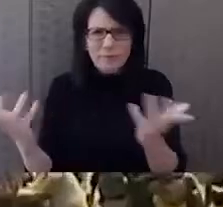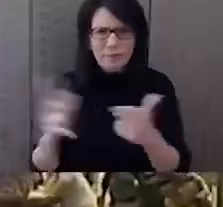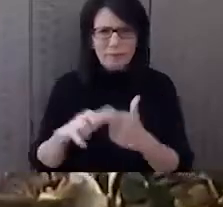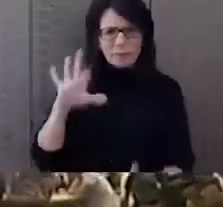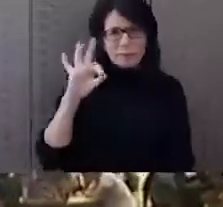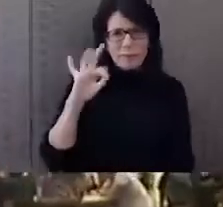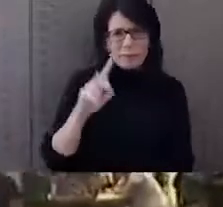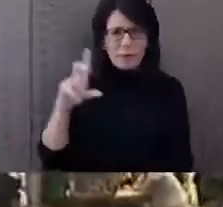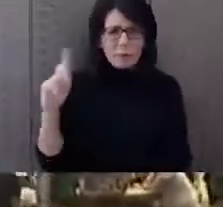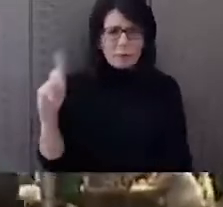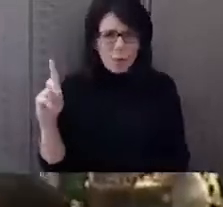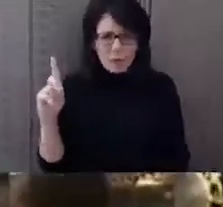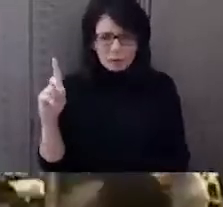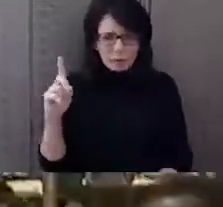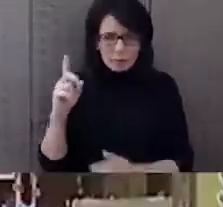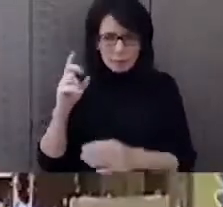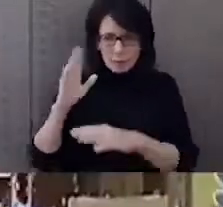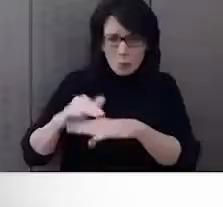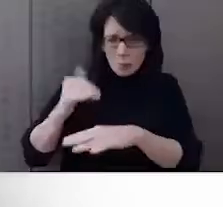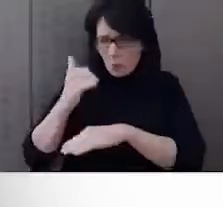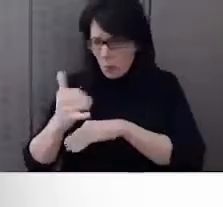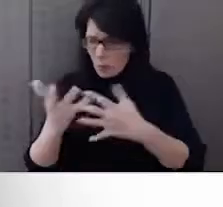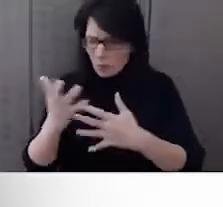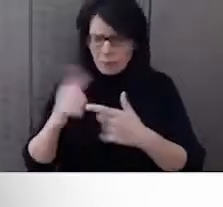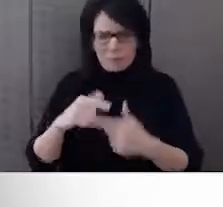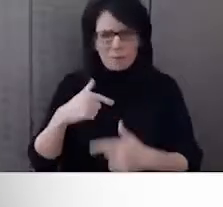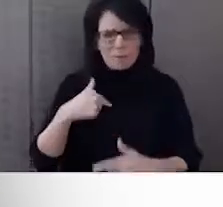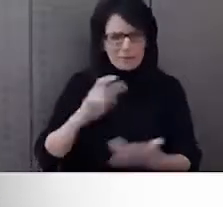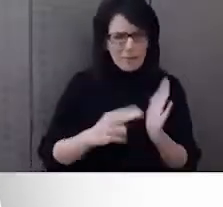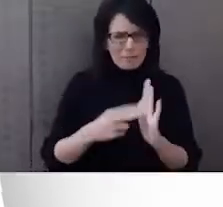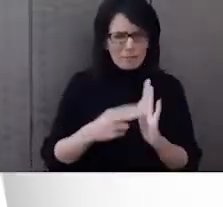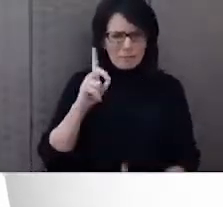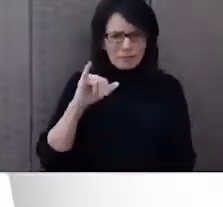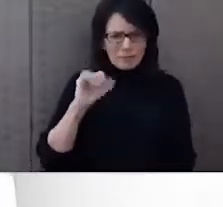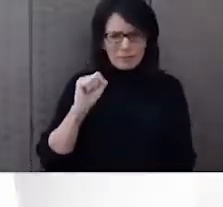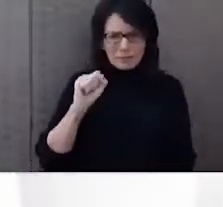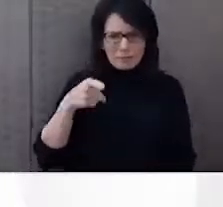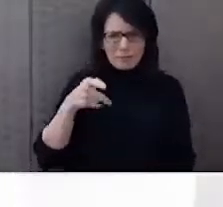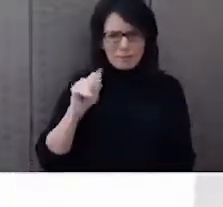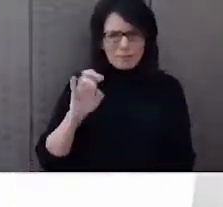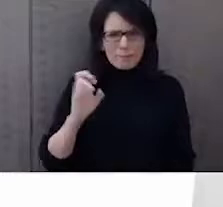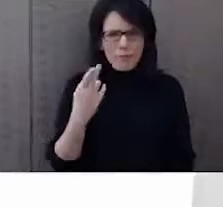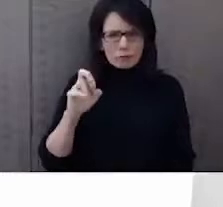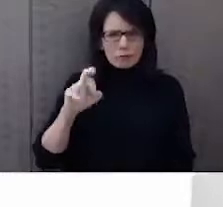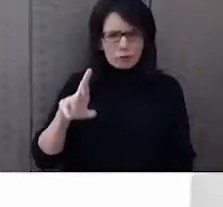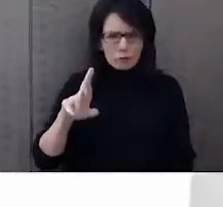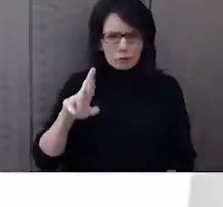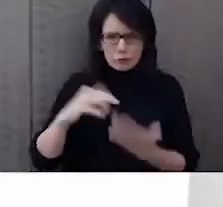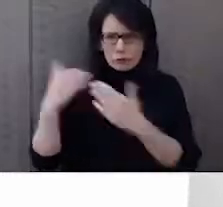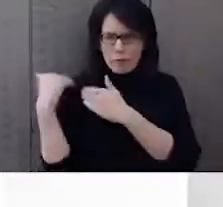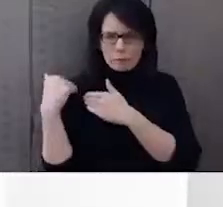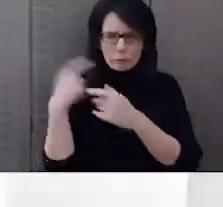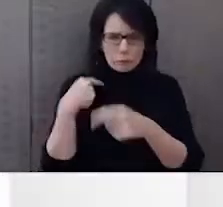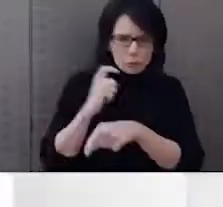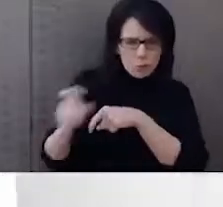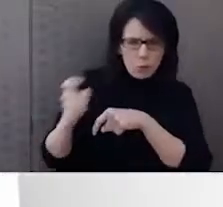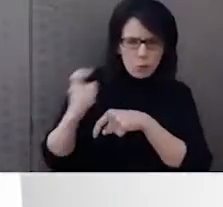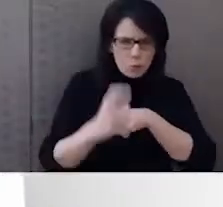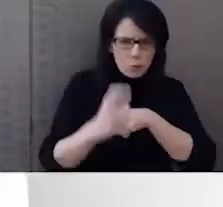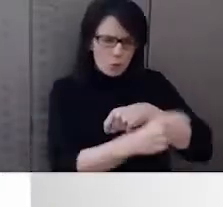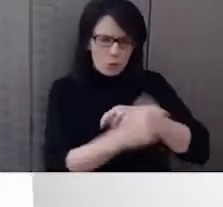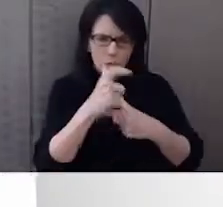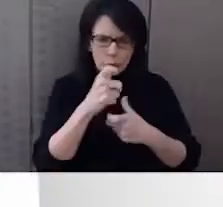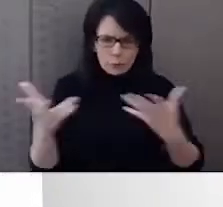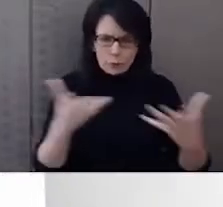for the dispatcher to decide who Paul gets routed to. We hope that the city will be able to work with us so we can have a model that is more designed for the benefit of the